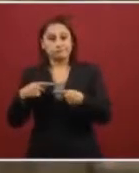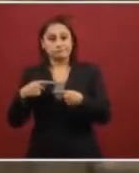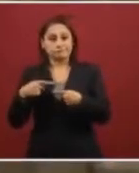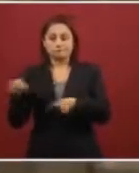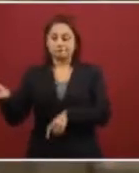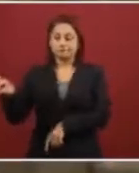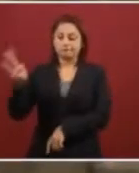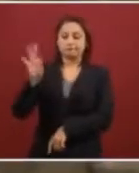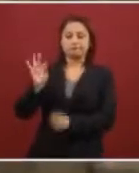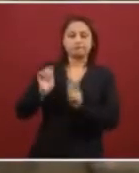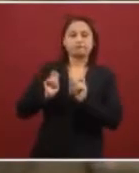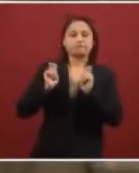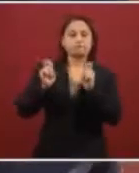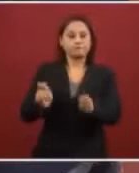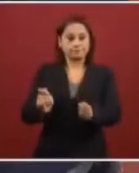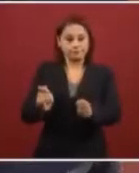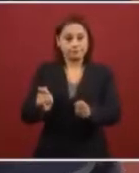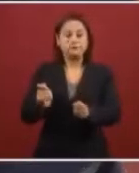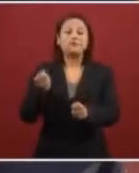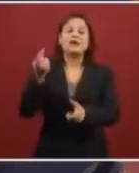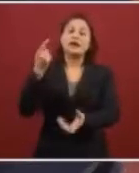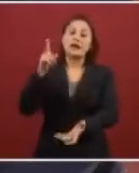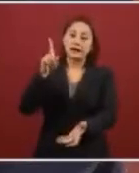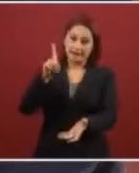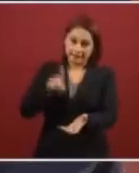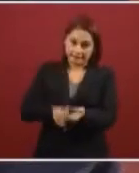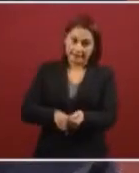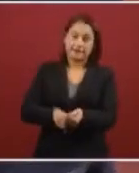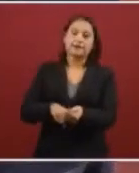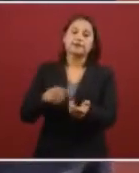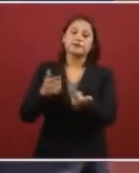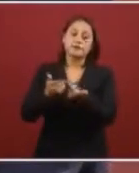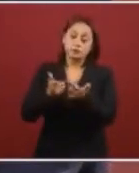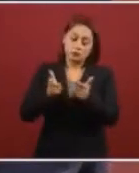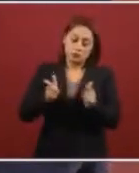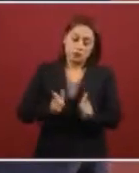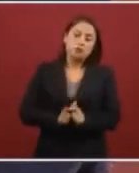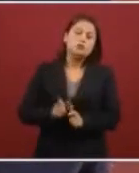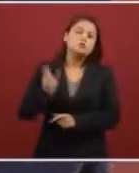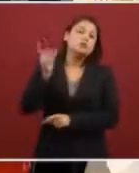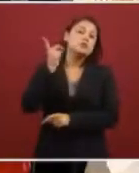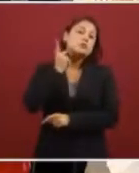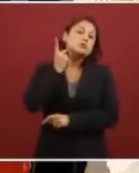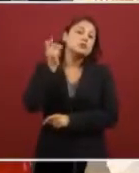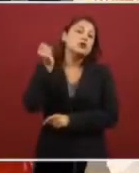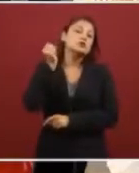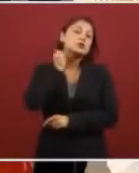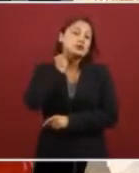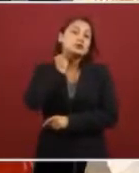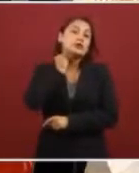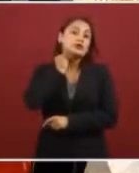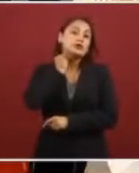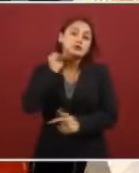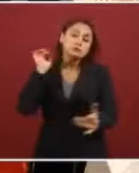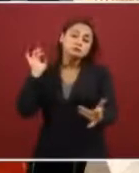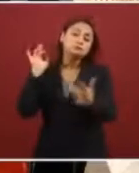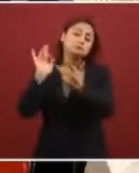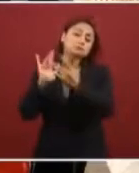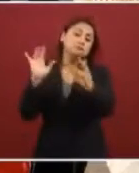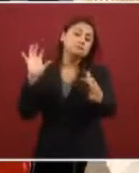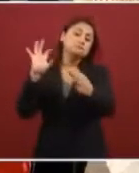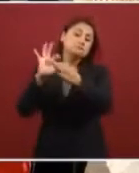diputados y senadores, and they have deputies and senators partidos, in the parties. Lo mismo que pasa it's the con same los thing that